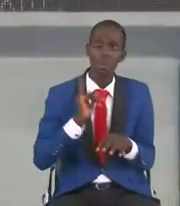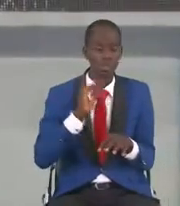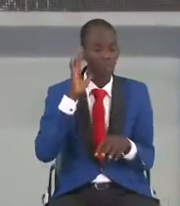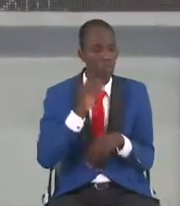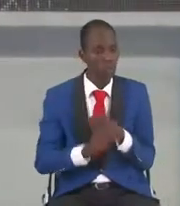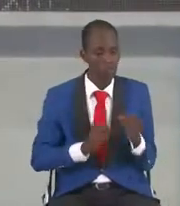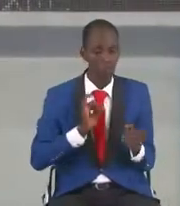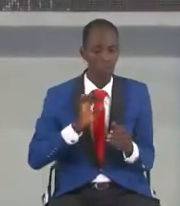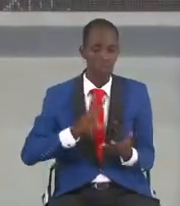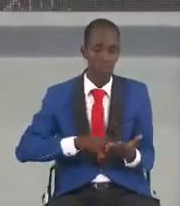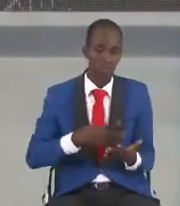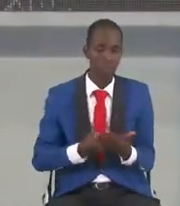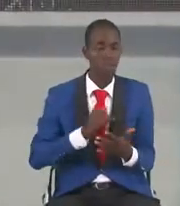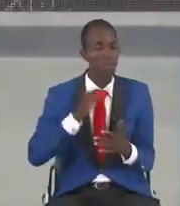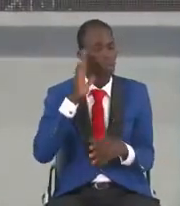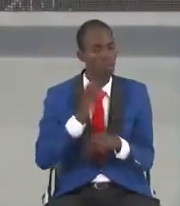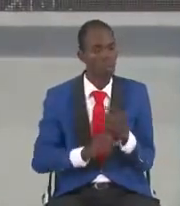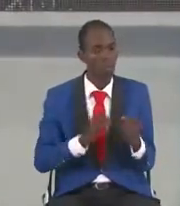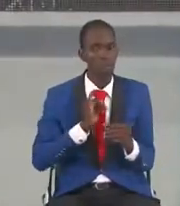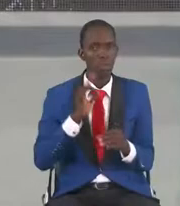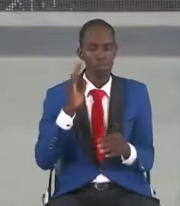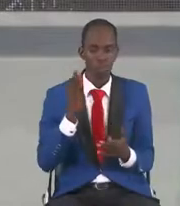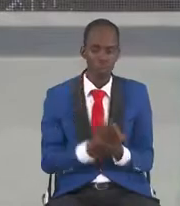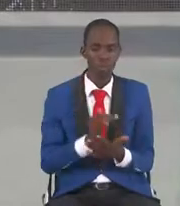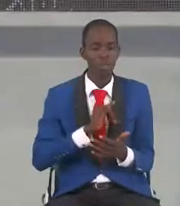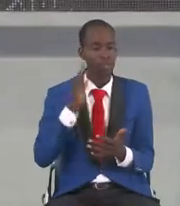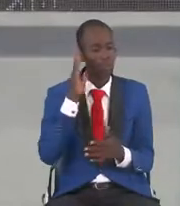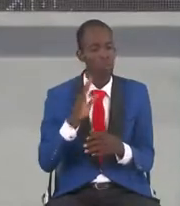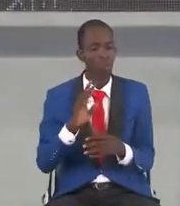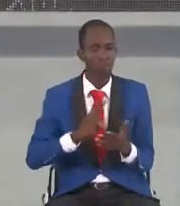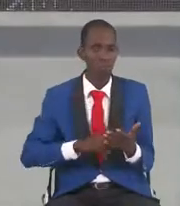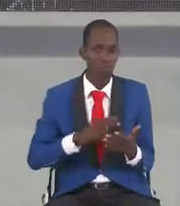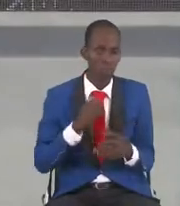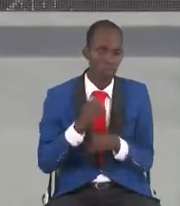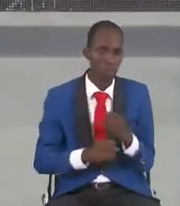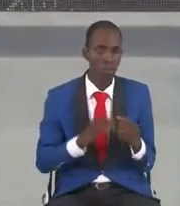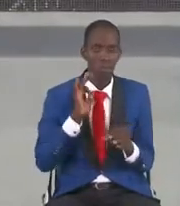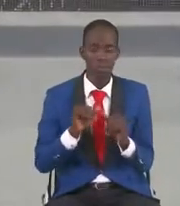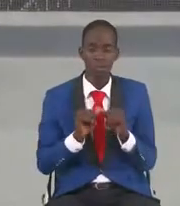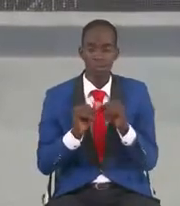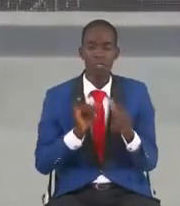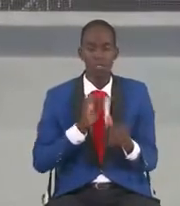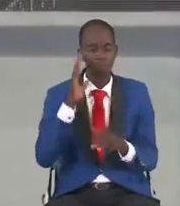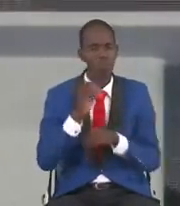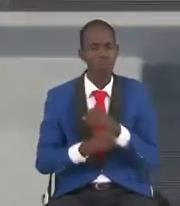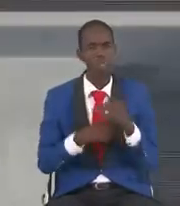fall, I'll suffer. If I stop, I'll suffer. If I go on, I'll suffer. Now,